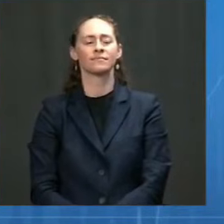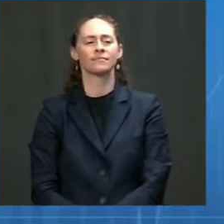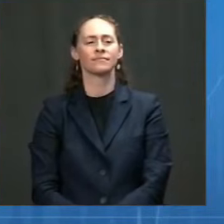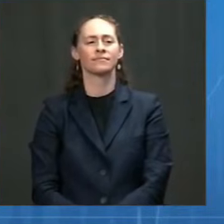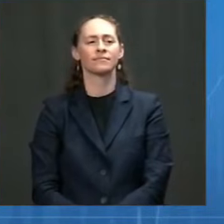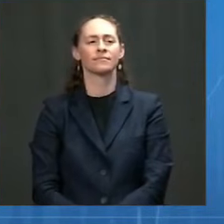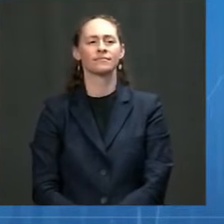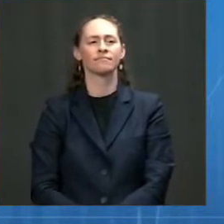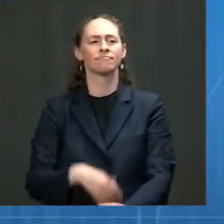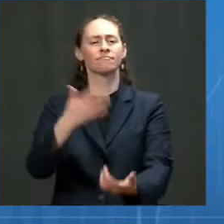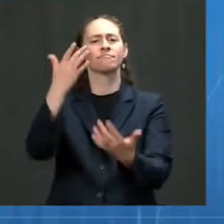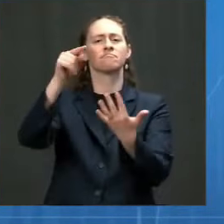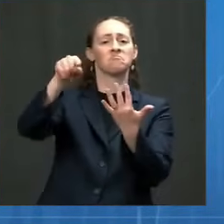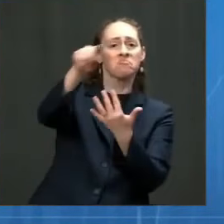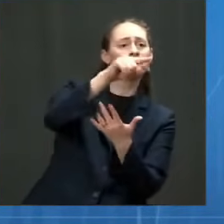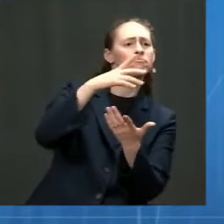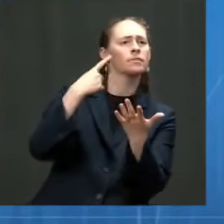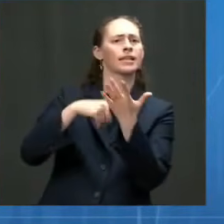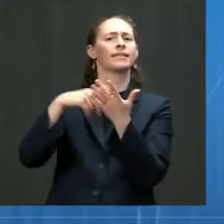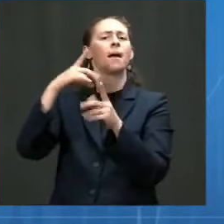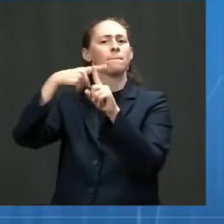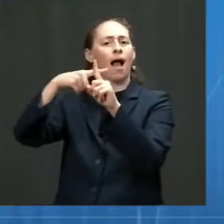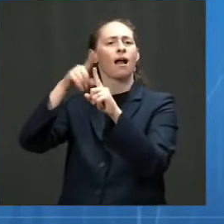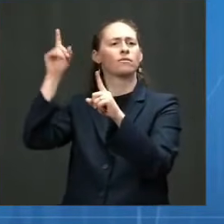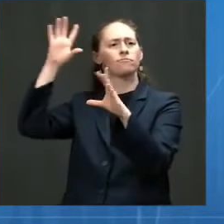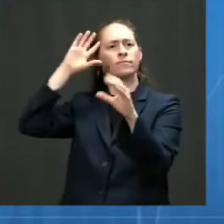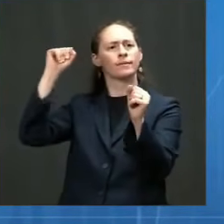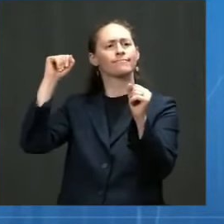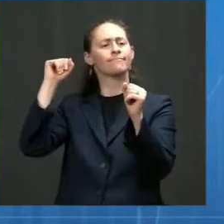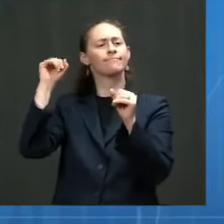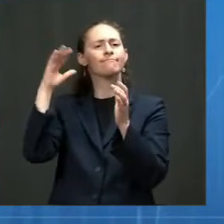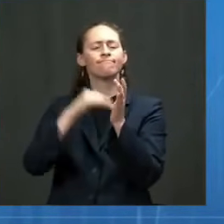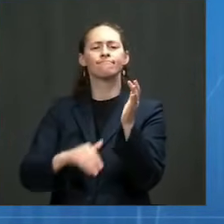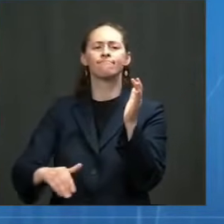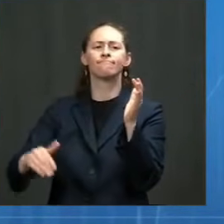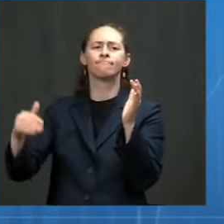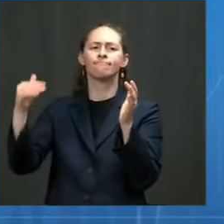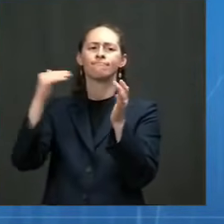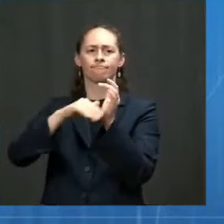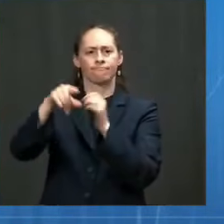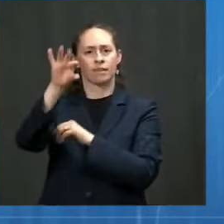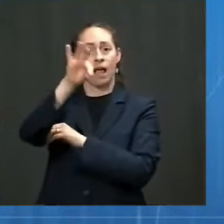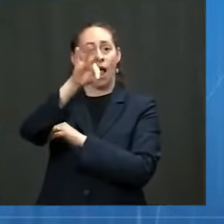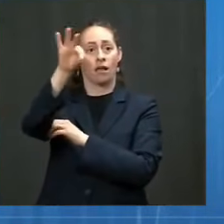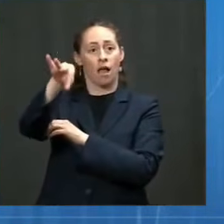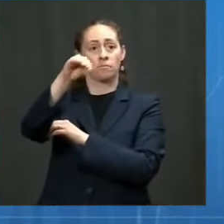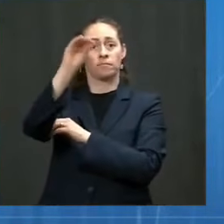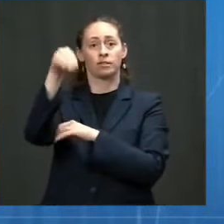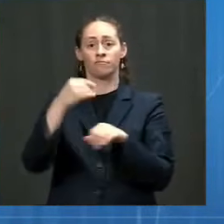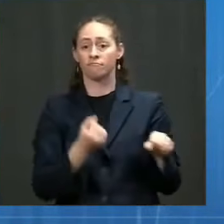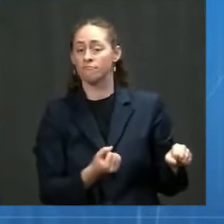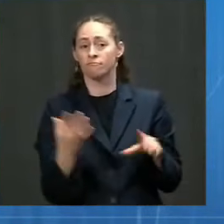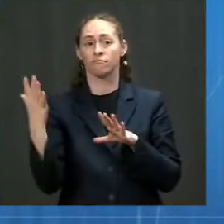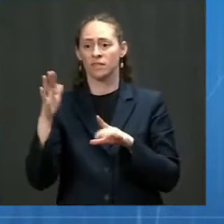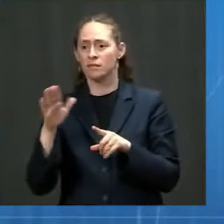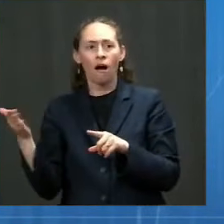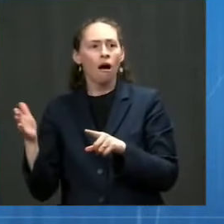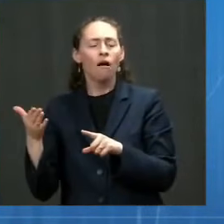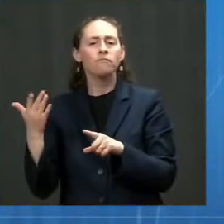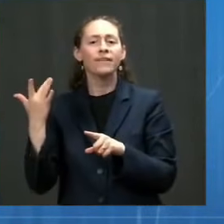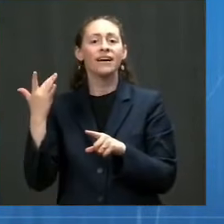president have repeatedly cited figures saying that 99% of those who die from COVID-19 are unvaccinated,